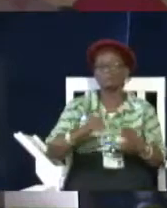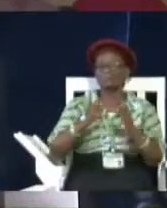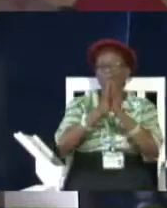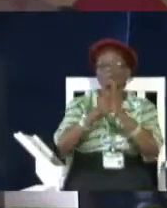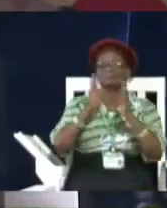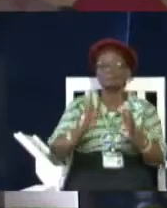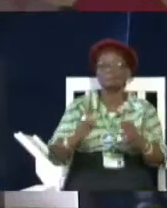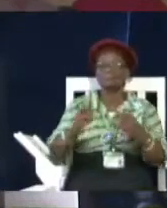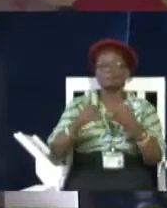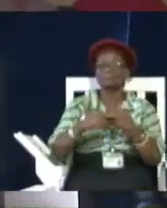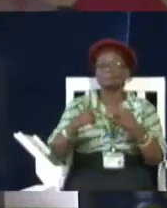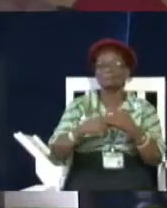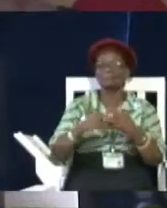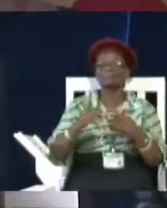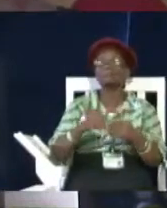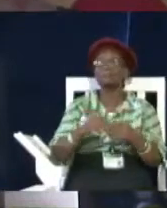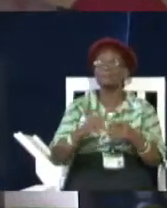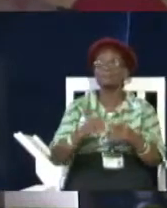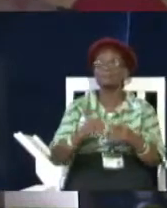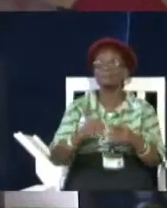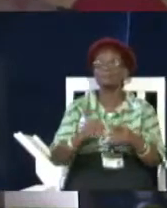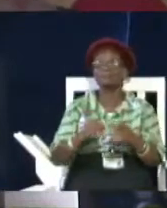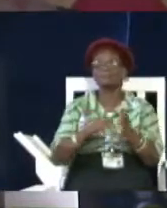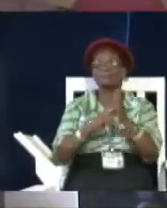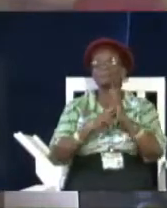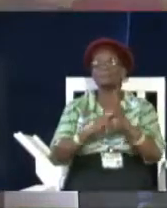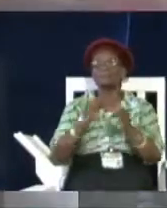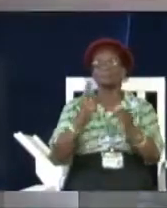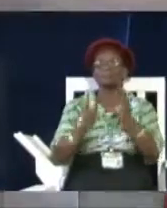your left, you see a man there lifting up